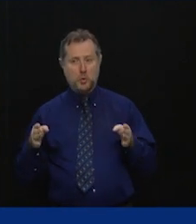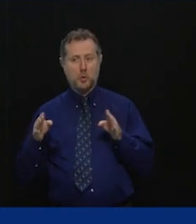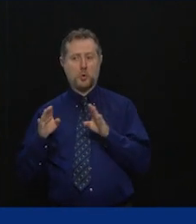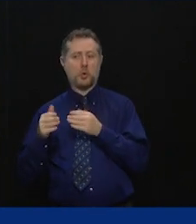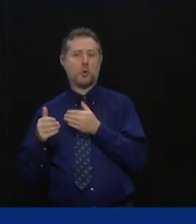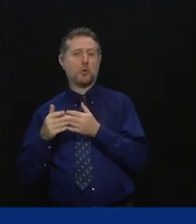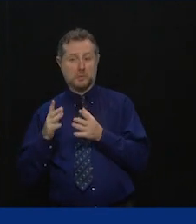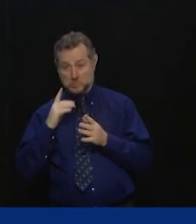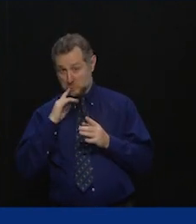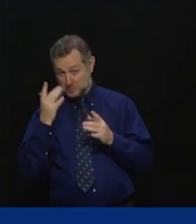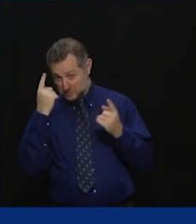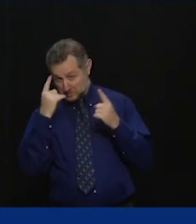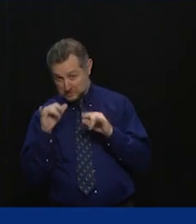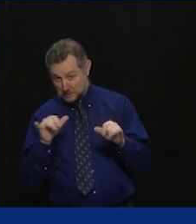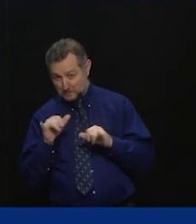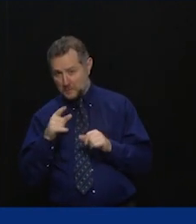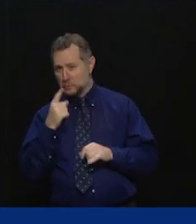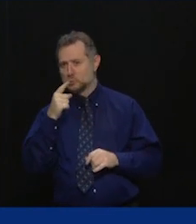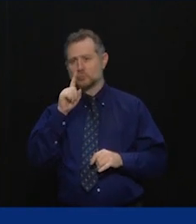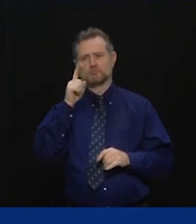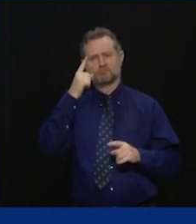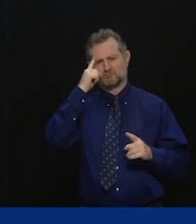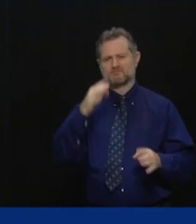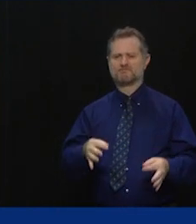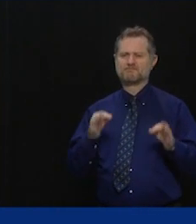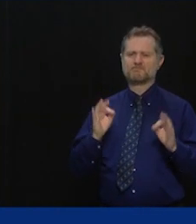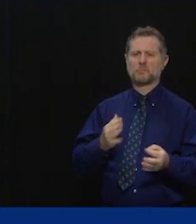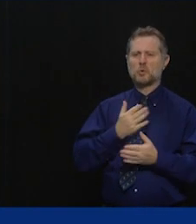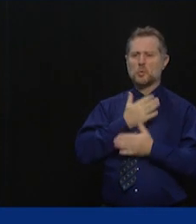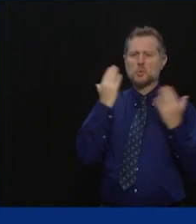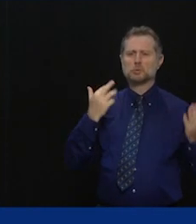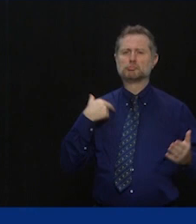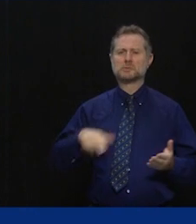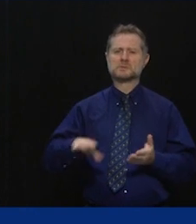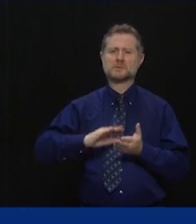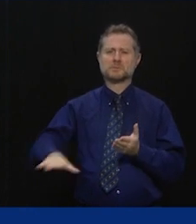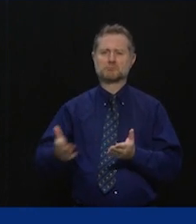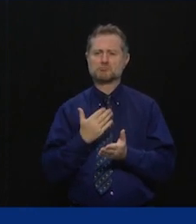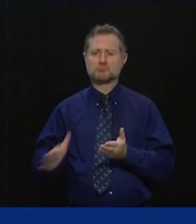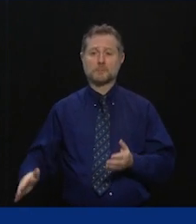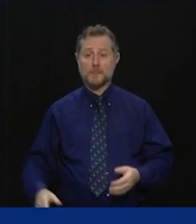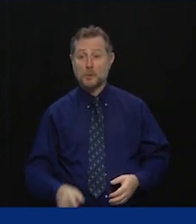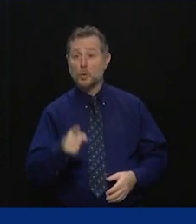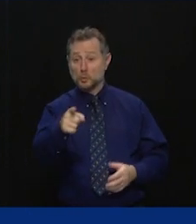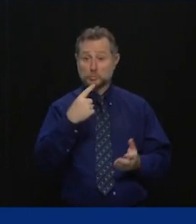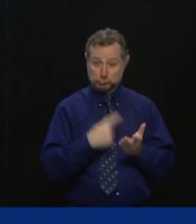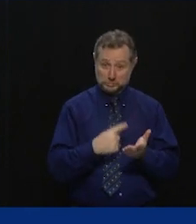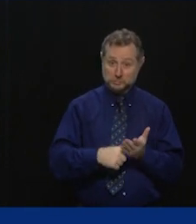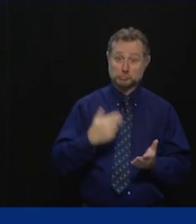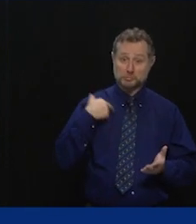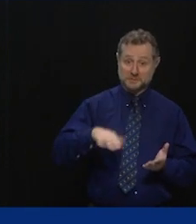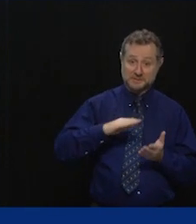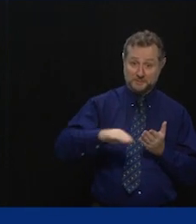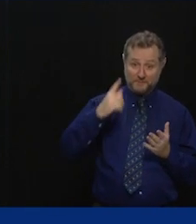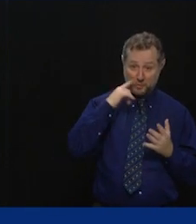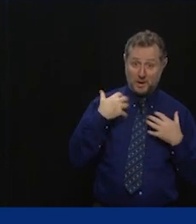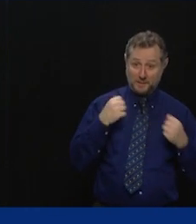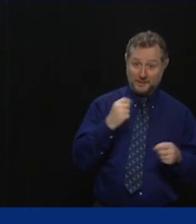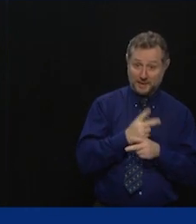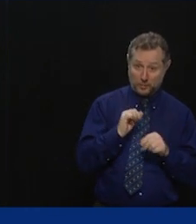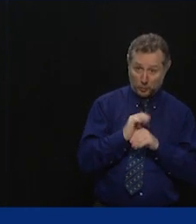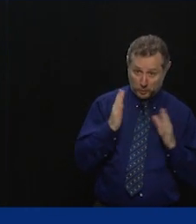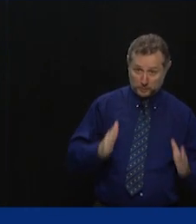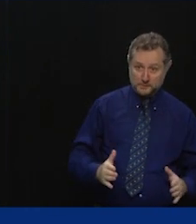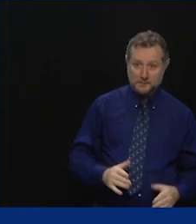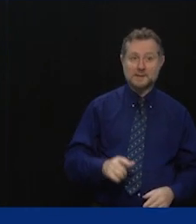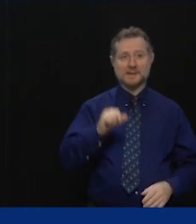consideration, or are you standing firm in no religious exemptions? You're referring to the religious exemption case for healthcare workers, and yes, we are in